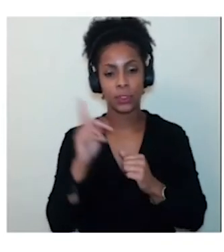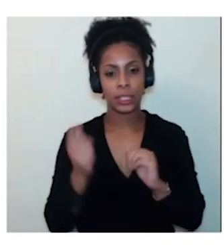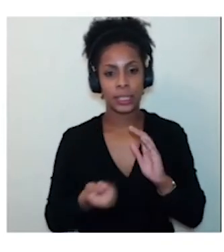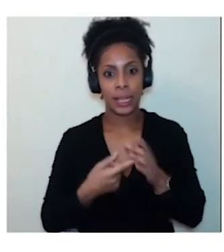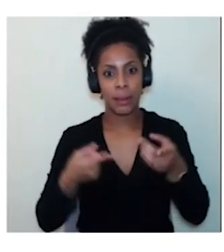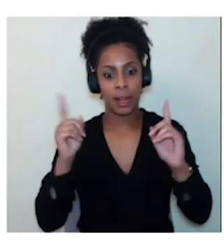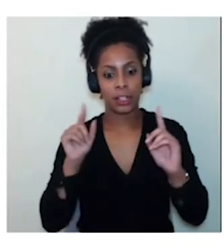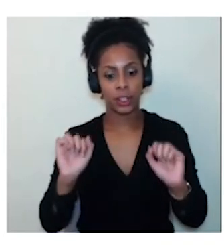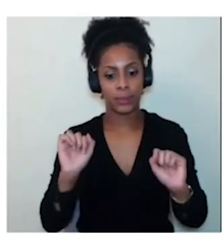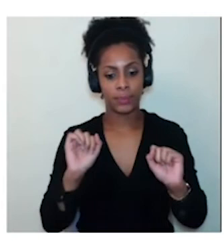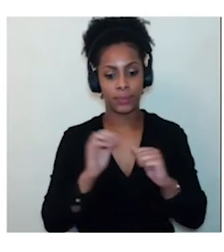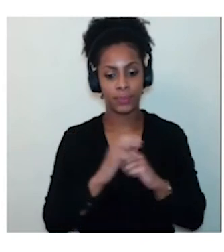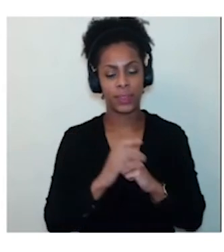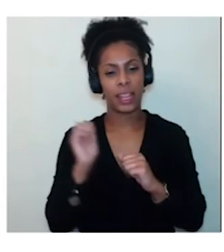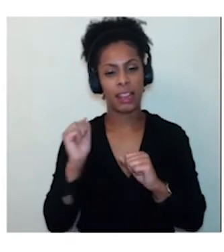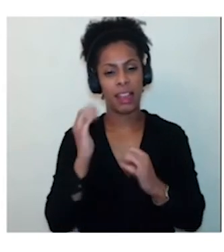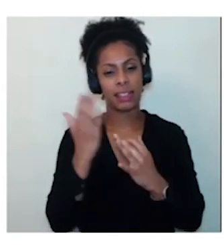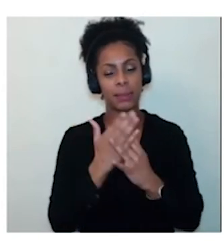care.